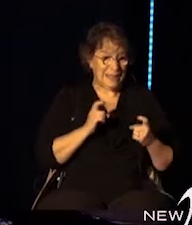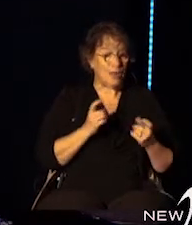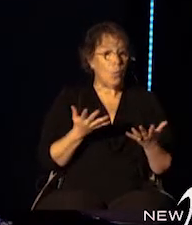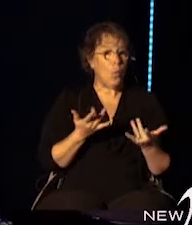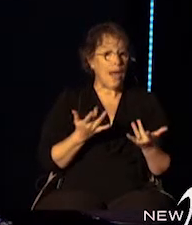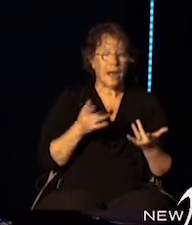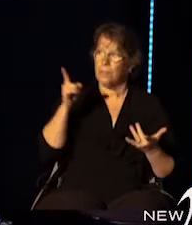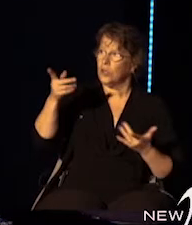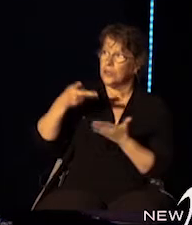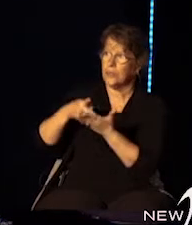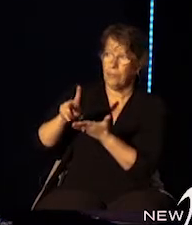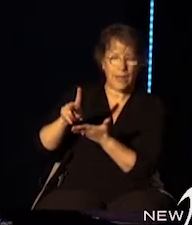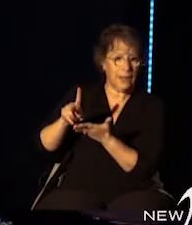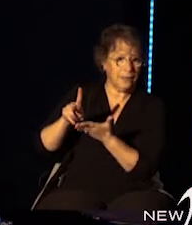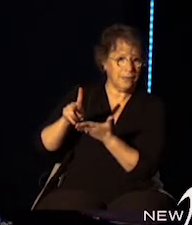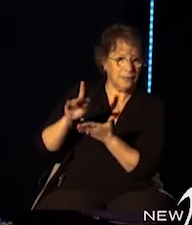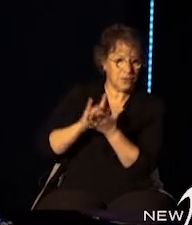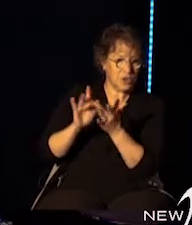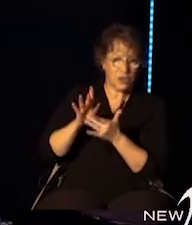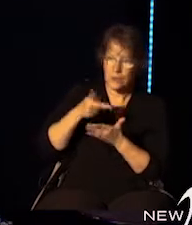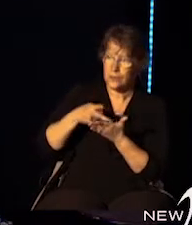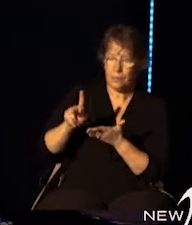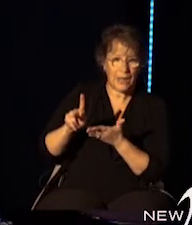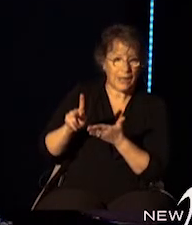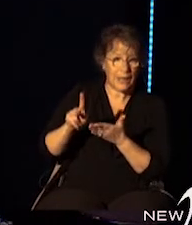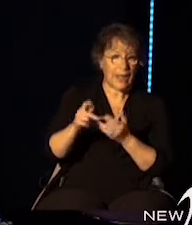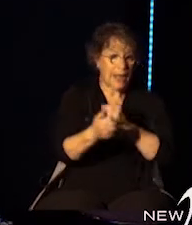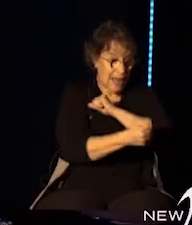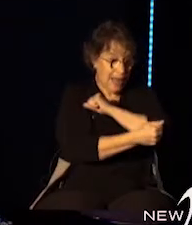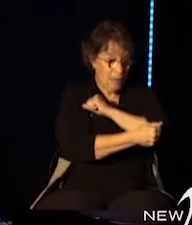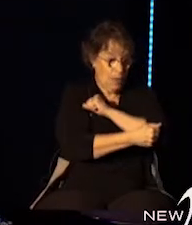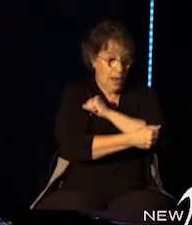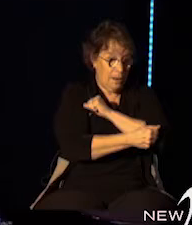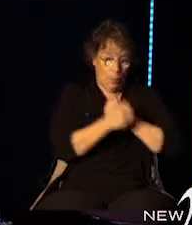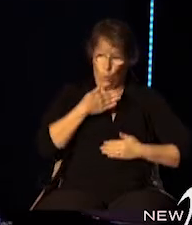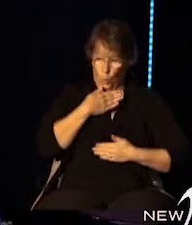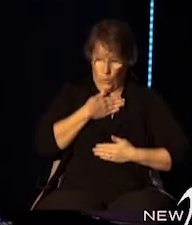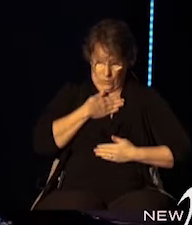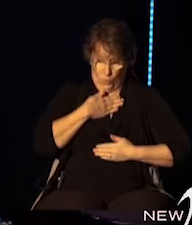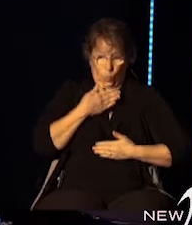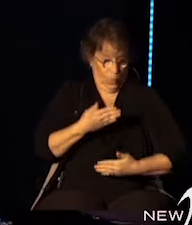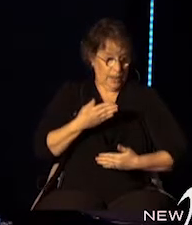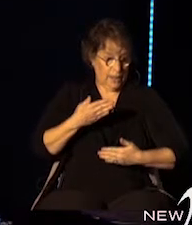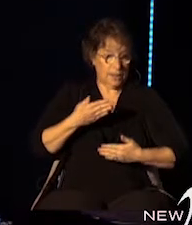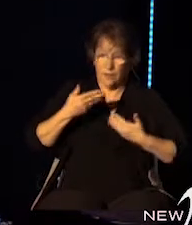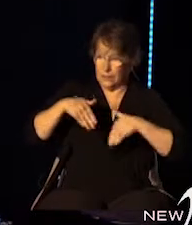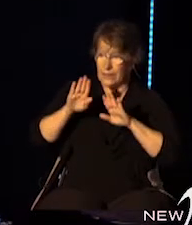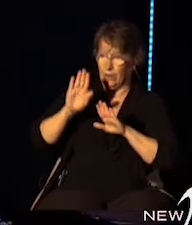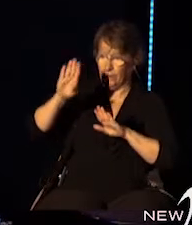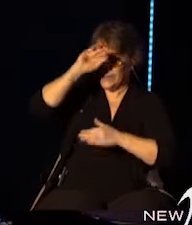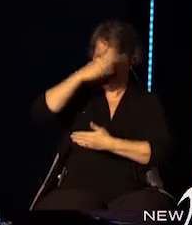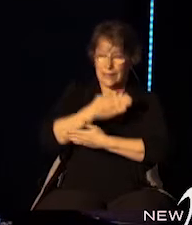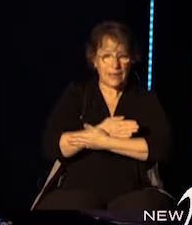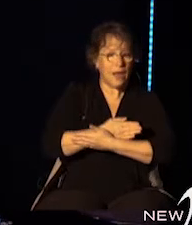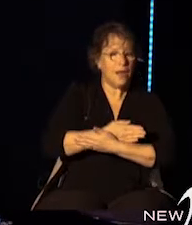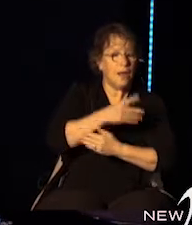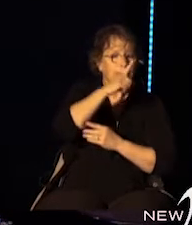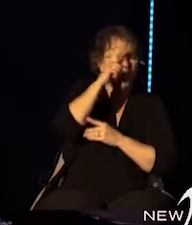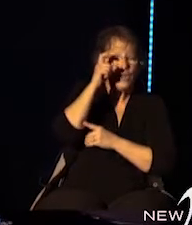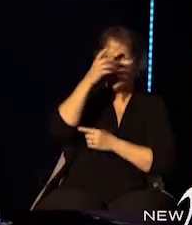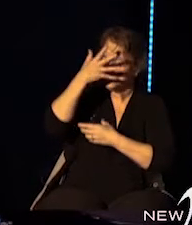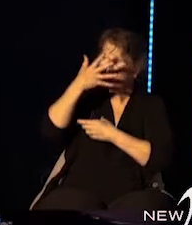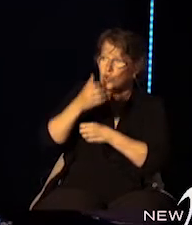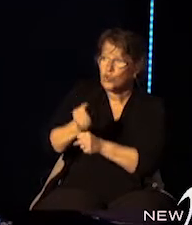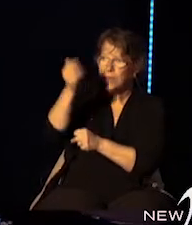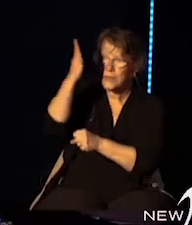Abraham was willing to sacrifice the child of the promise because he trusted the God of the promise. He was fully persuaded that God had